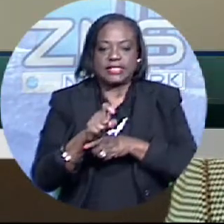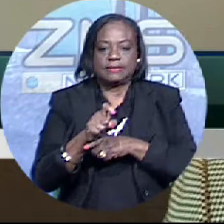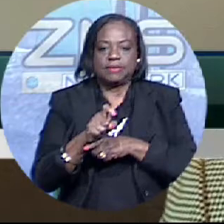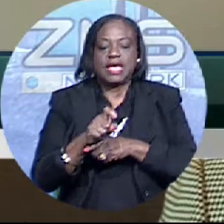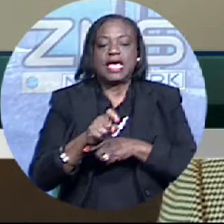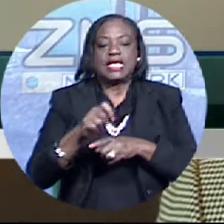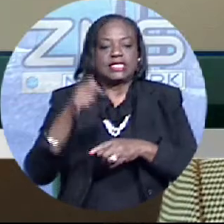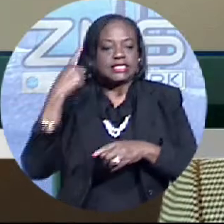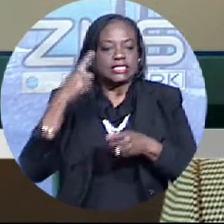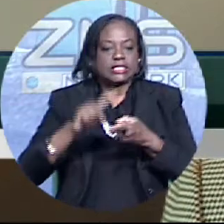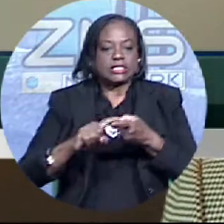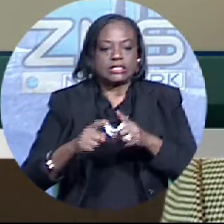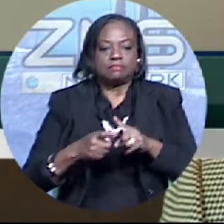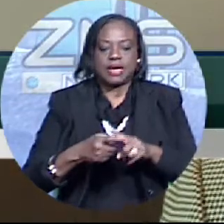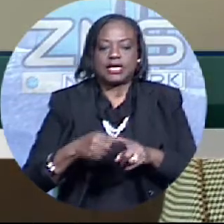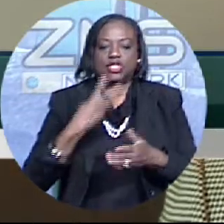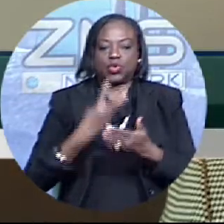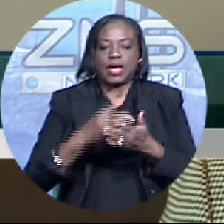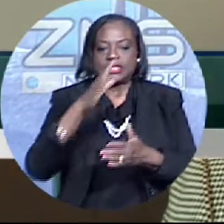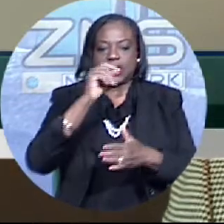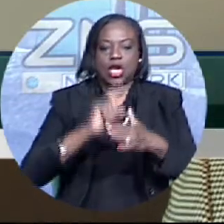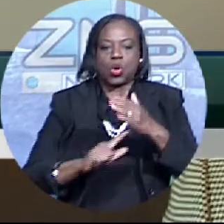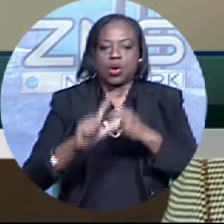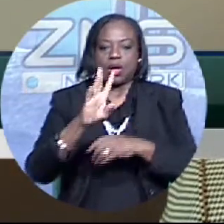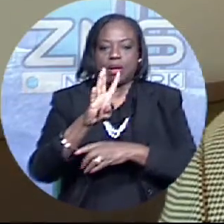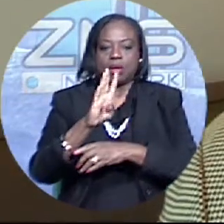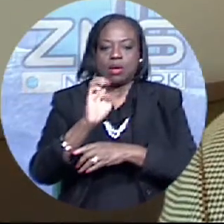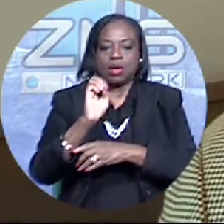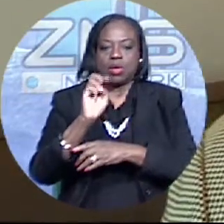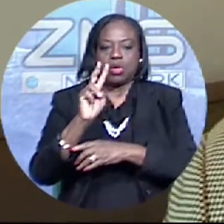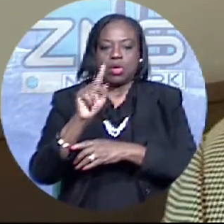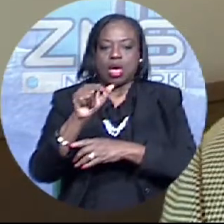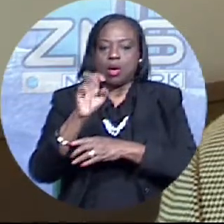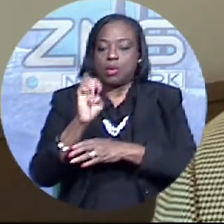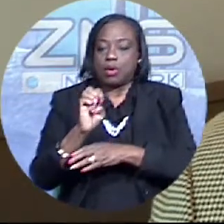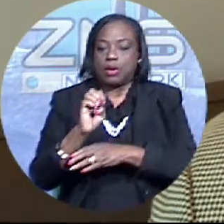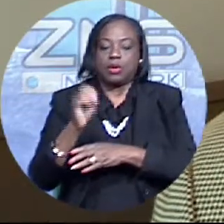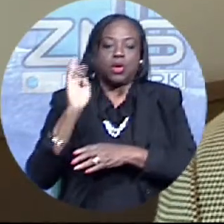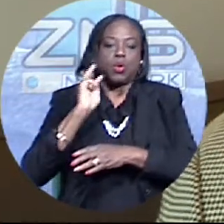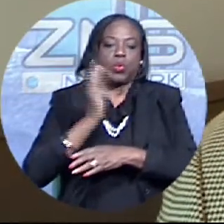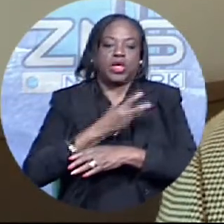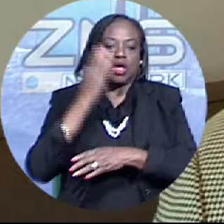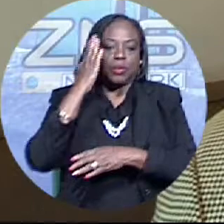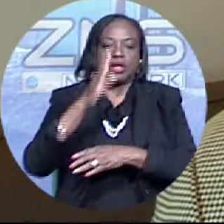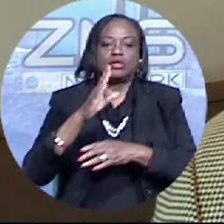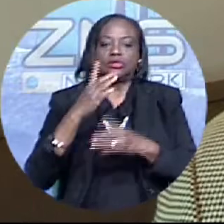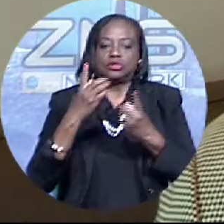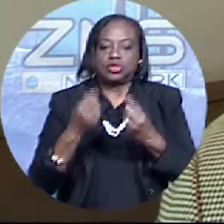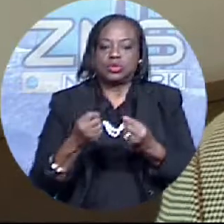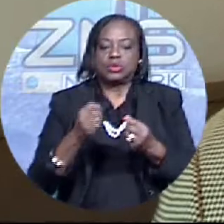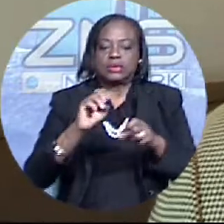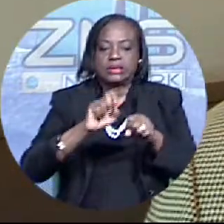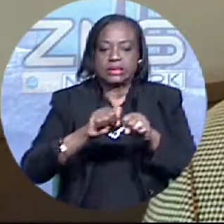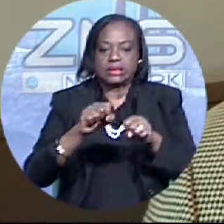Wells and Lower Bogue, we are going to be doing some immediate repairs and expansion to those 2 clinics.